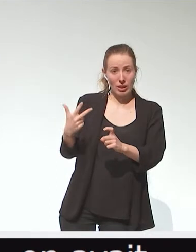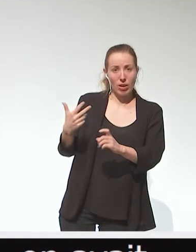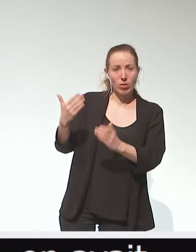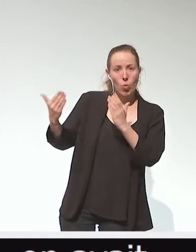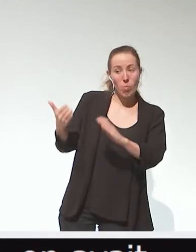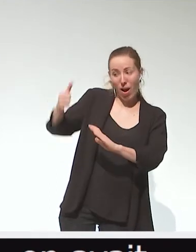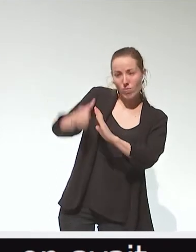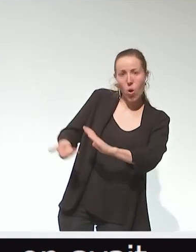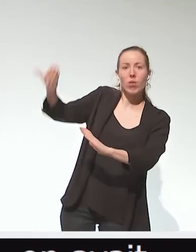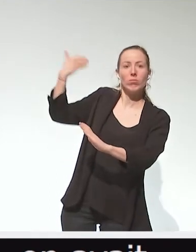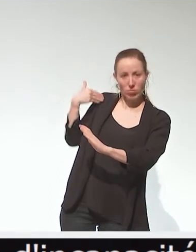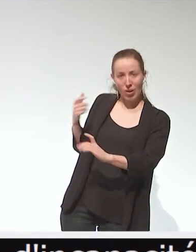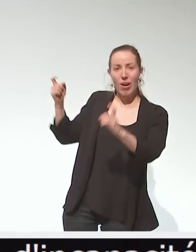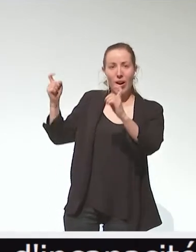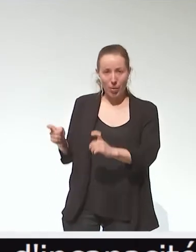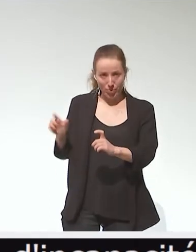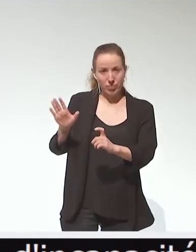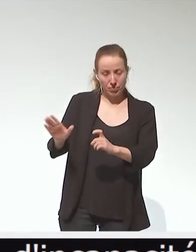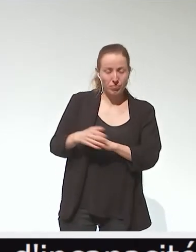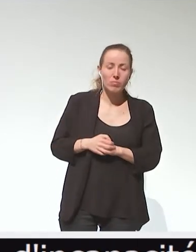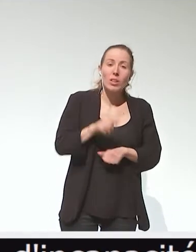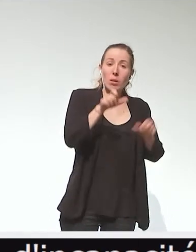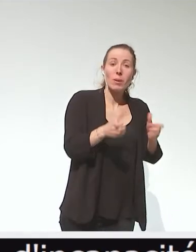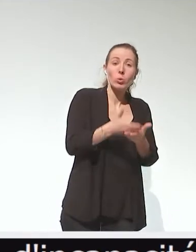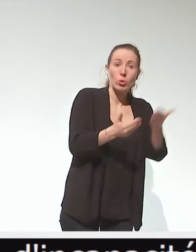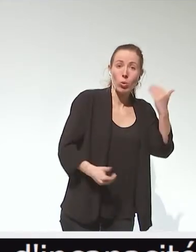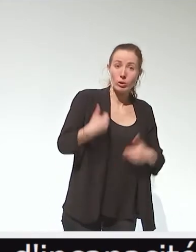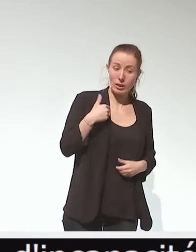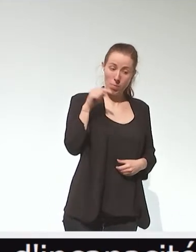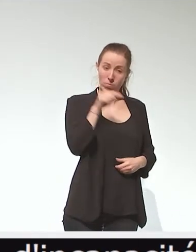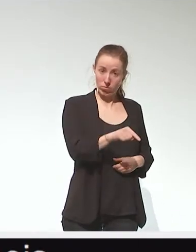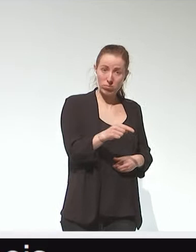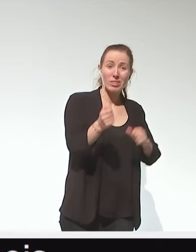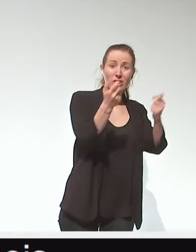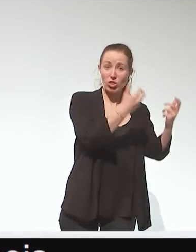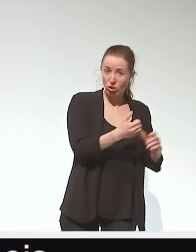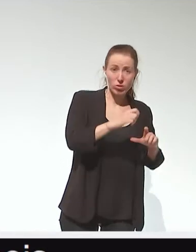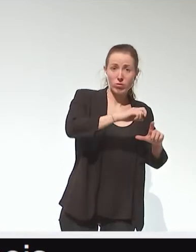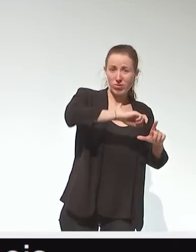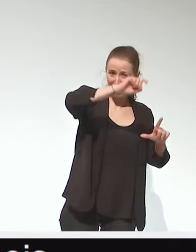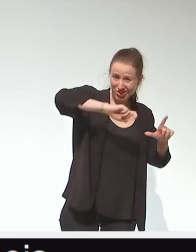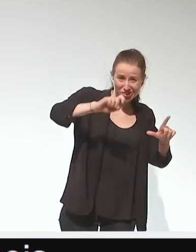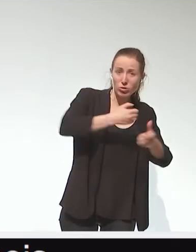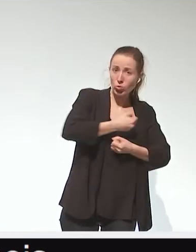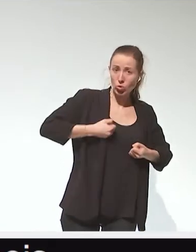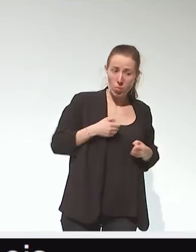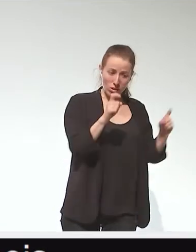compared with the previous year. People who were disabled or are disabled,